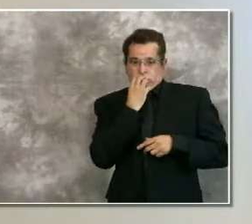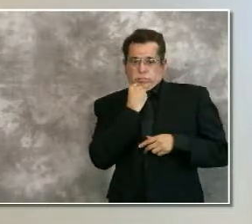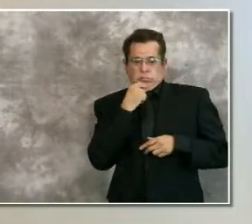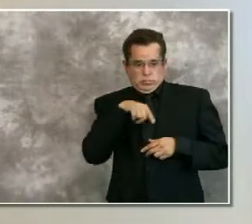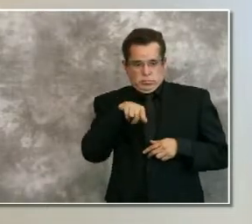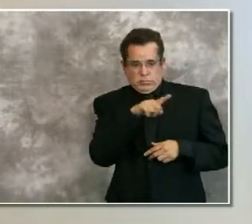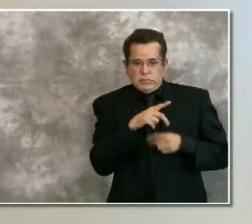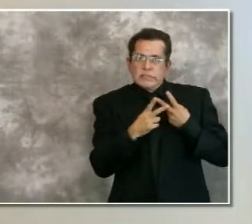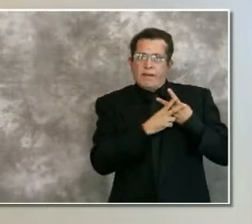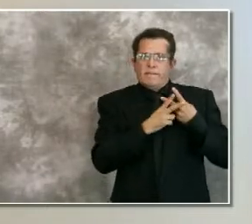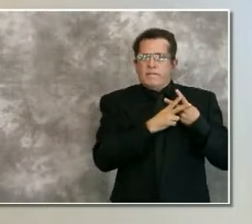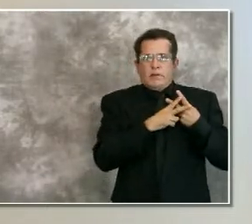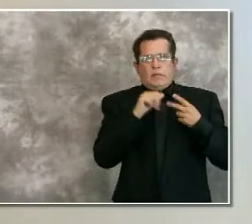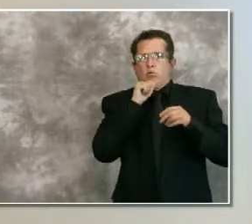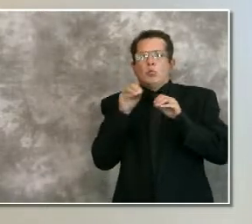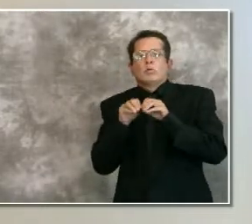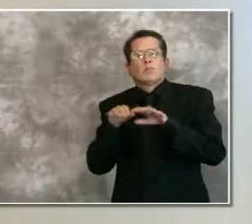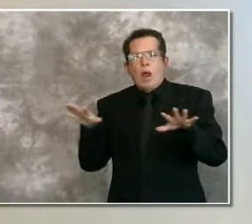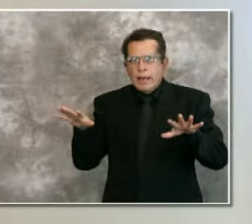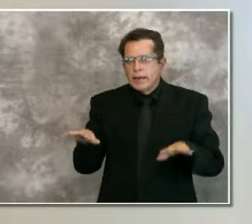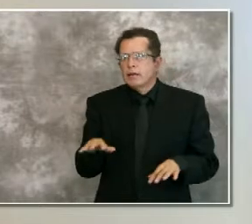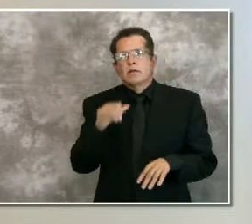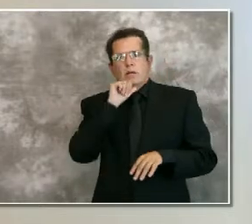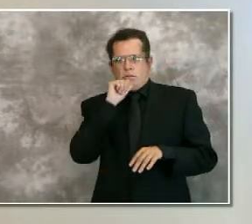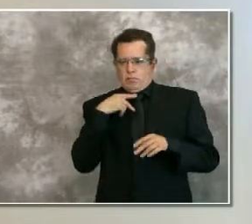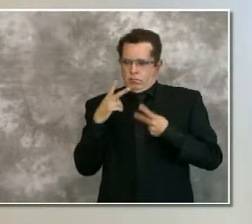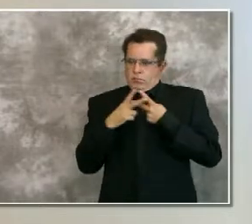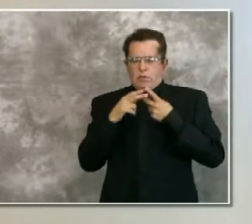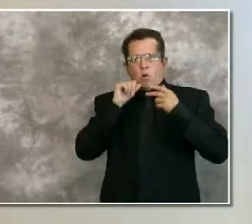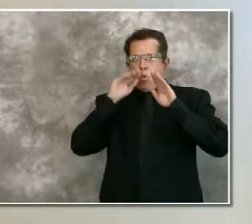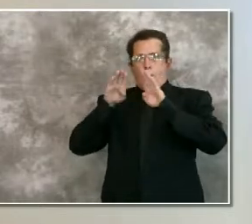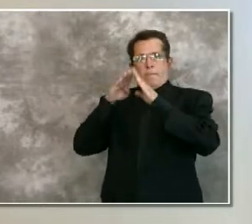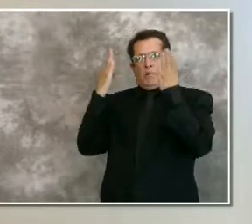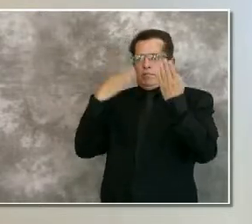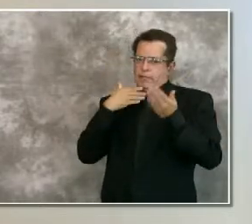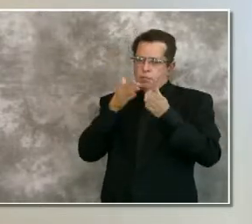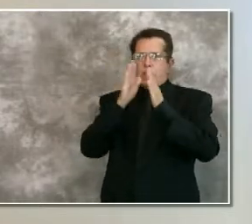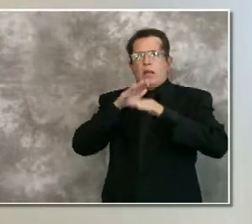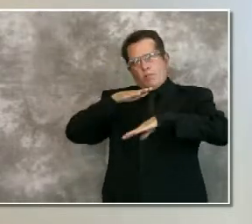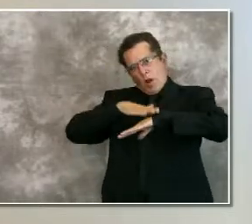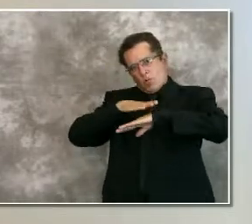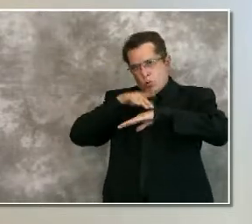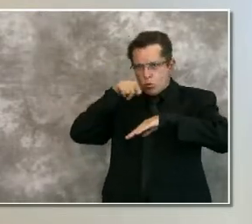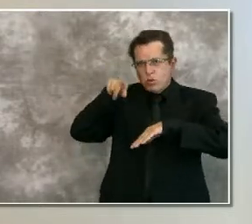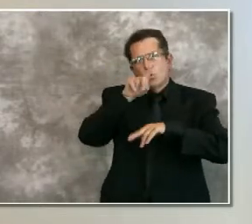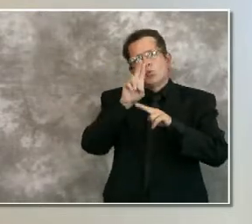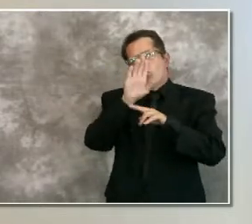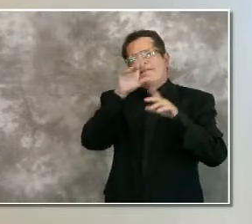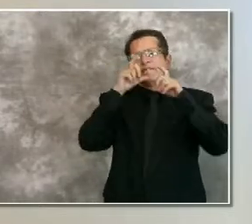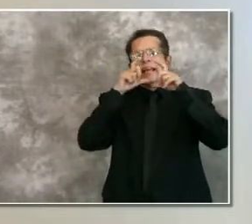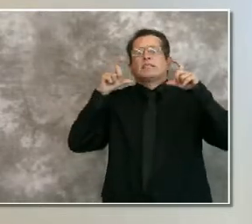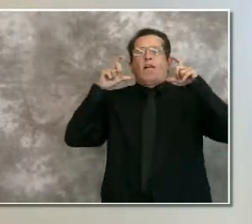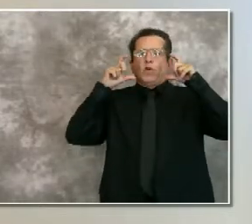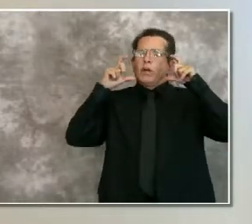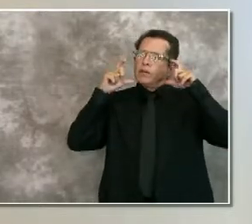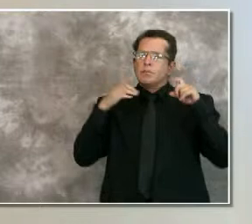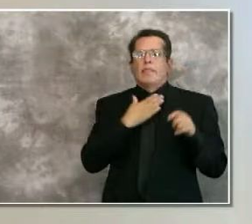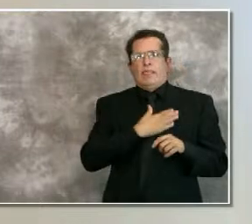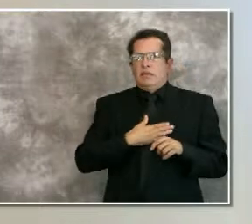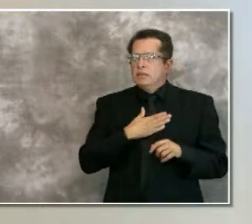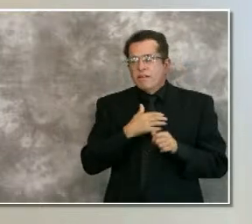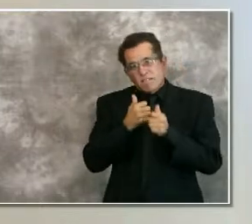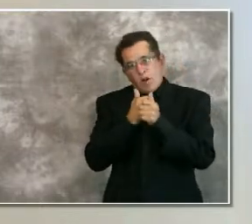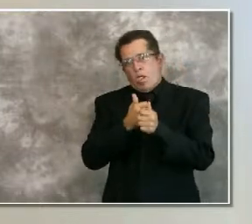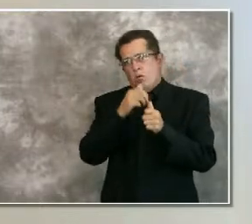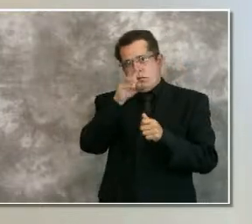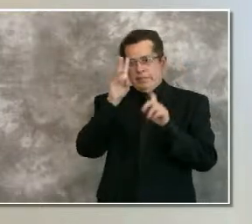our ability to continue reopening. And so we continue to ask everyone to please utilize a face covering anytime you're within 6